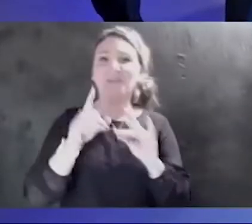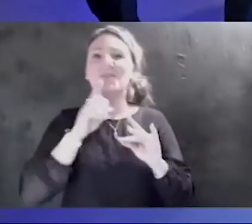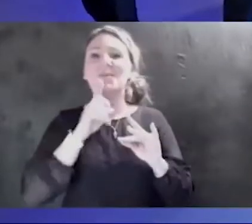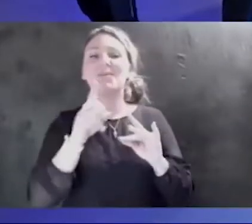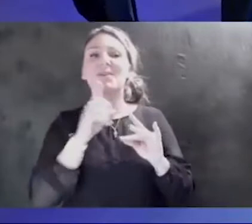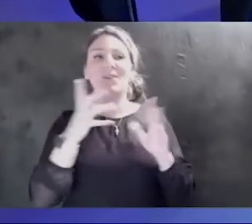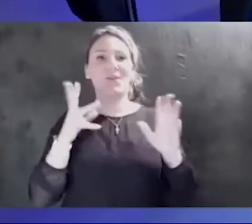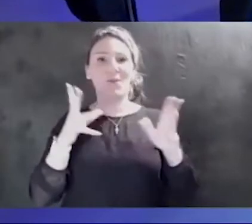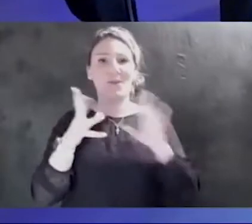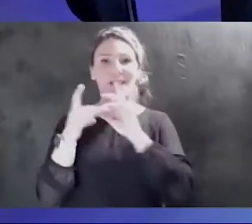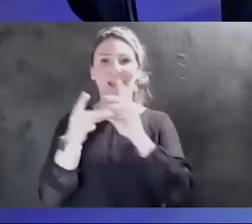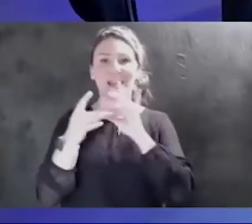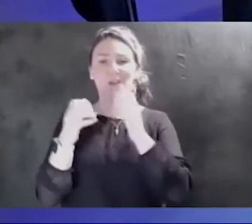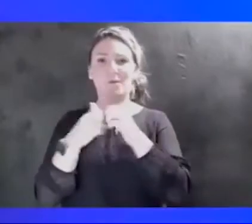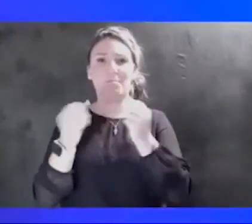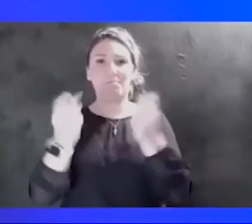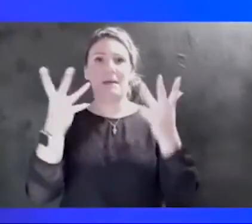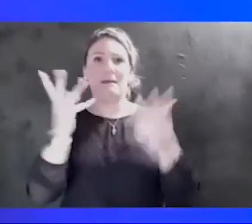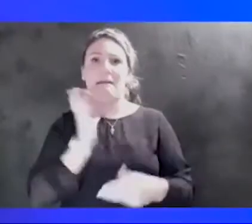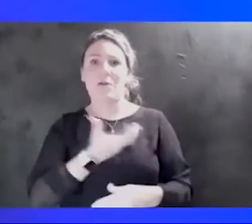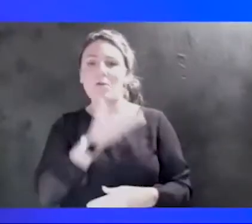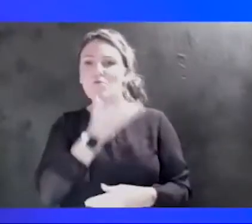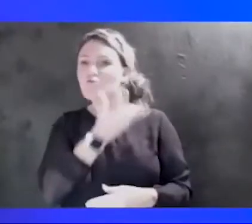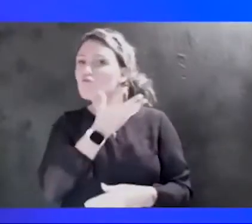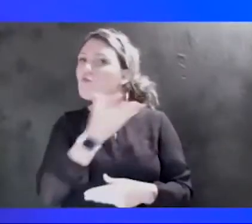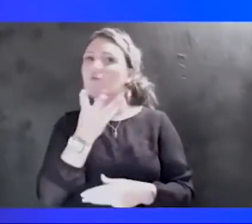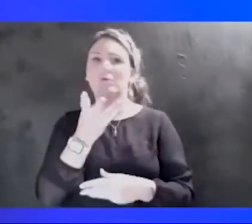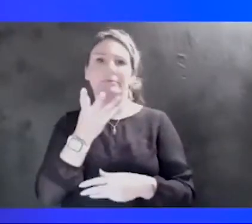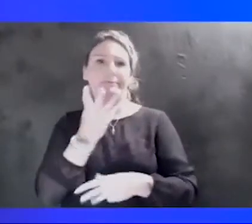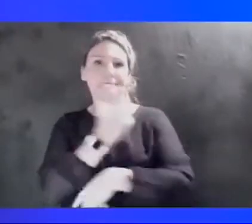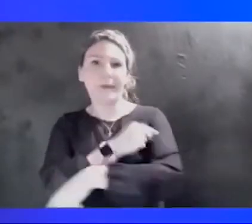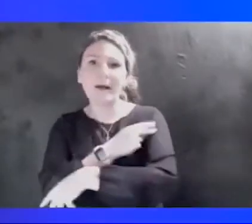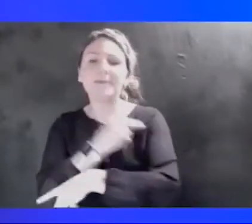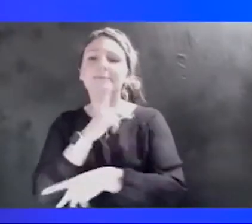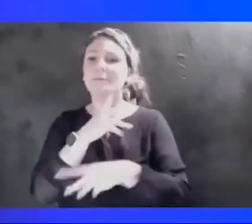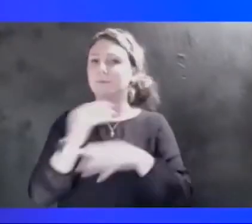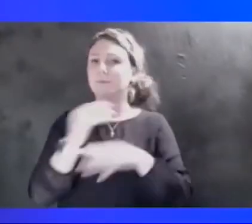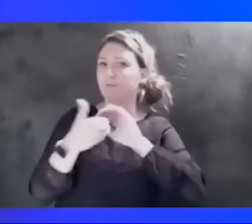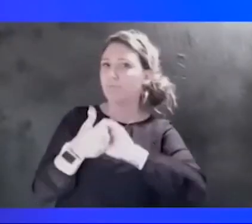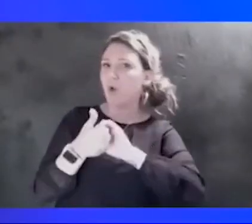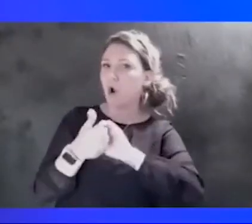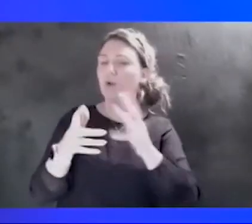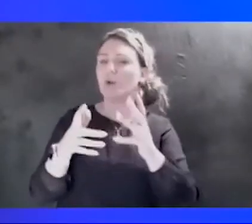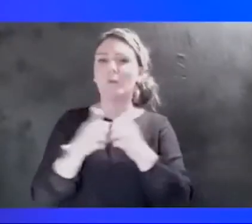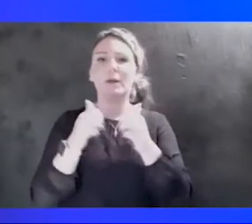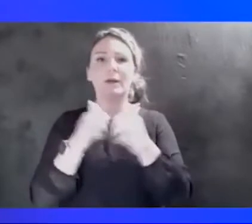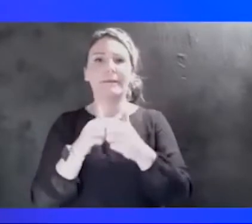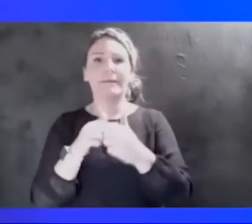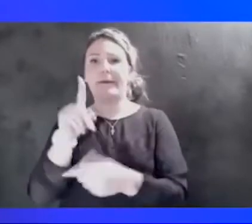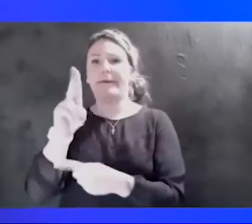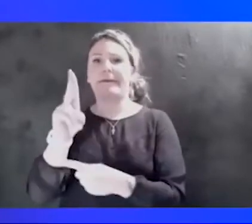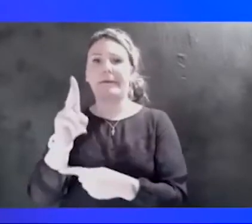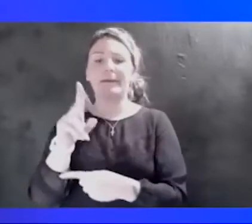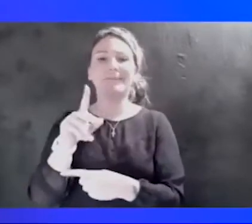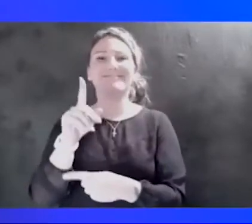number of our rural practices and a partnership with the Kansas our Hospital Association. So we teamed up with them to get on